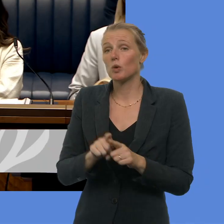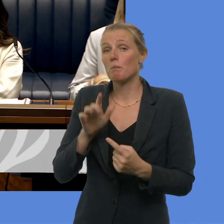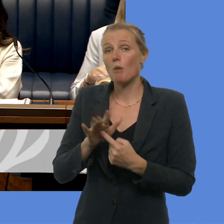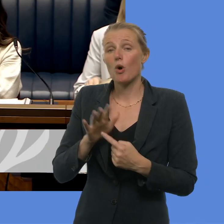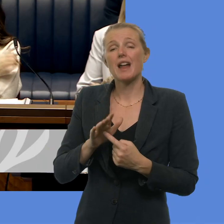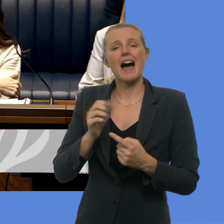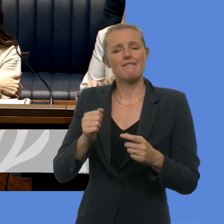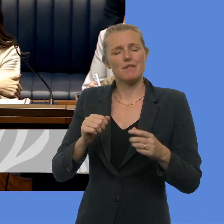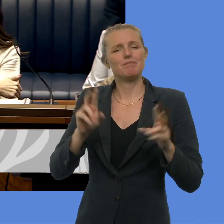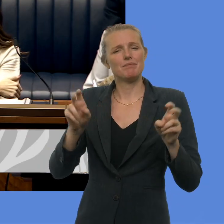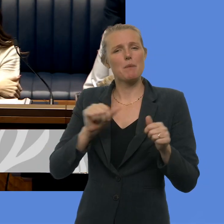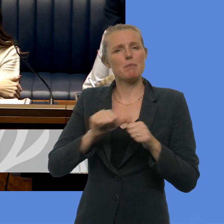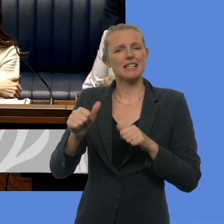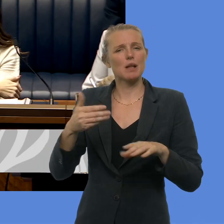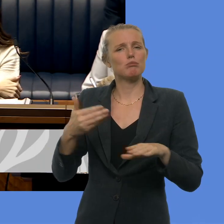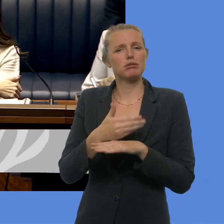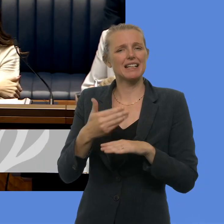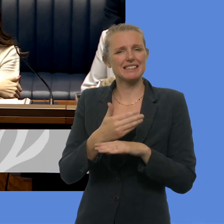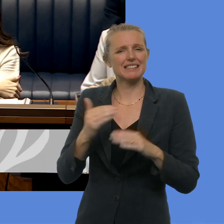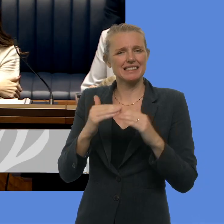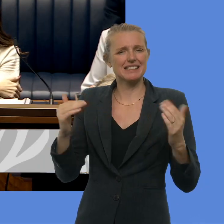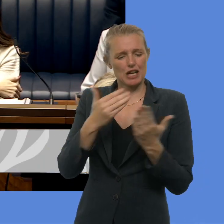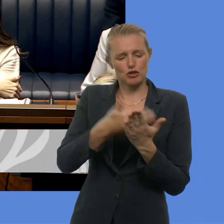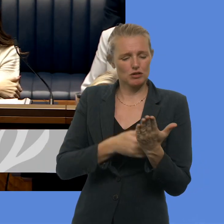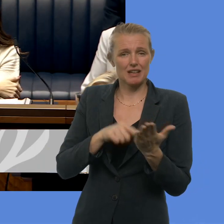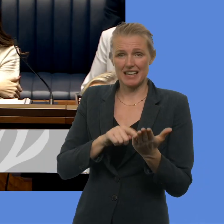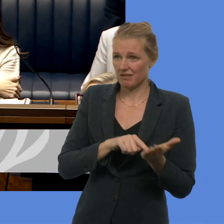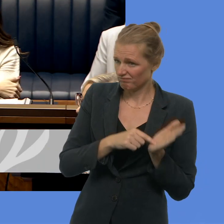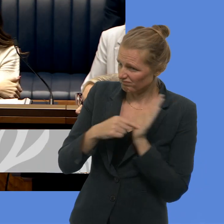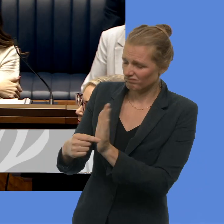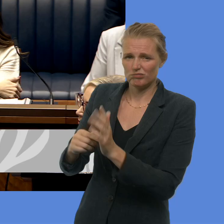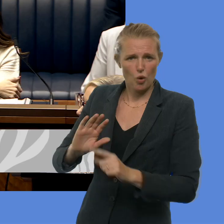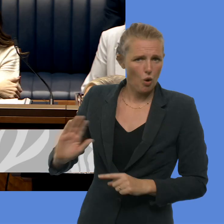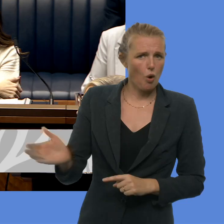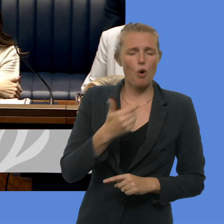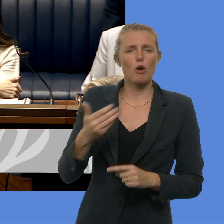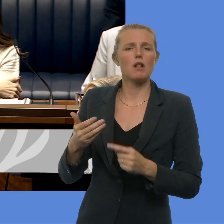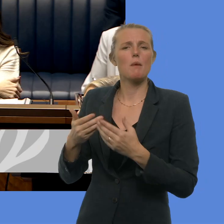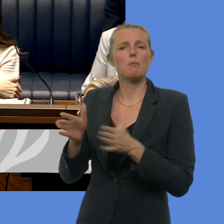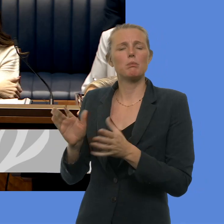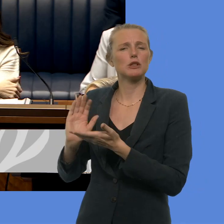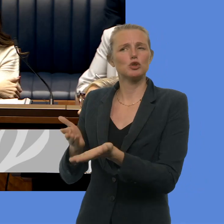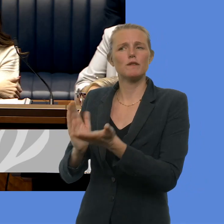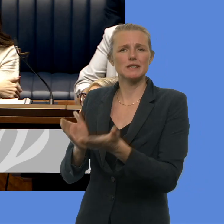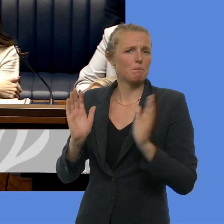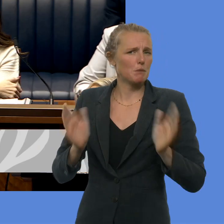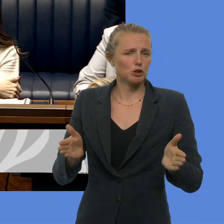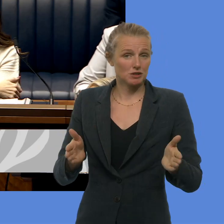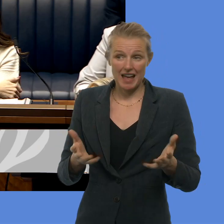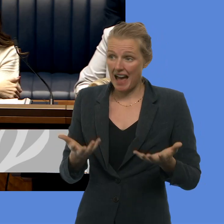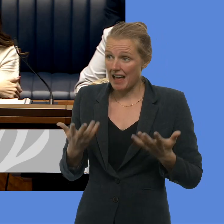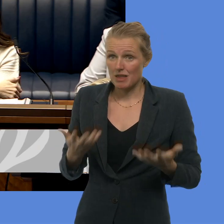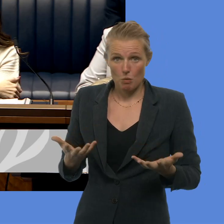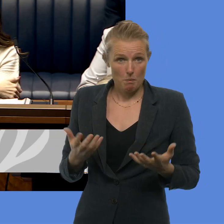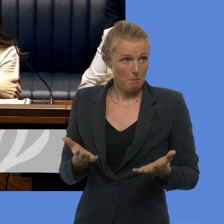practice standards in terms of the use of Gaelic are promoted right across public services and indeed across our society. There are more and more people every single day using